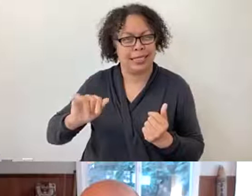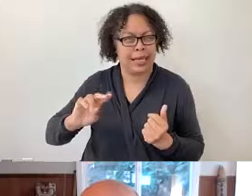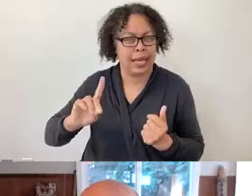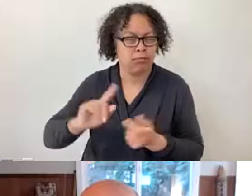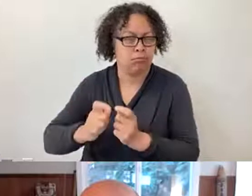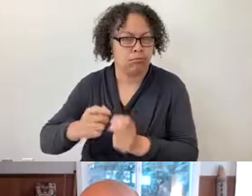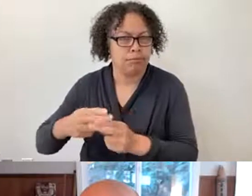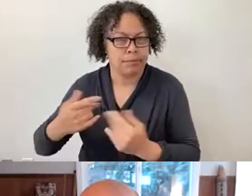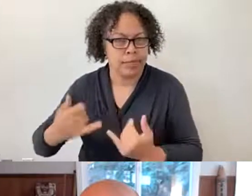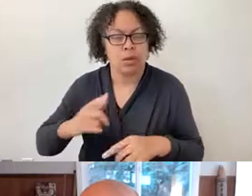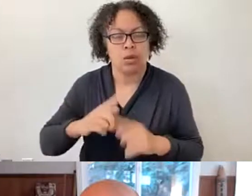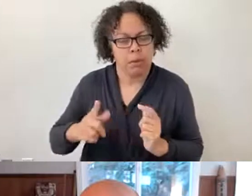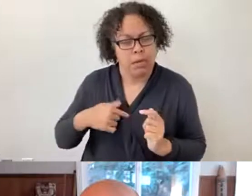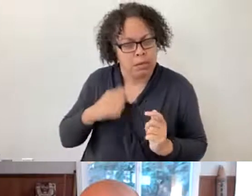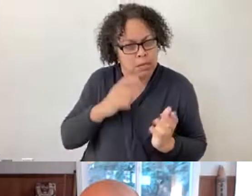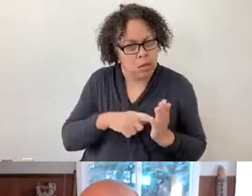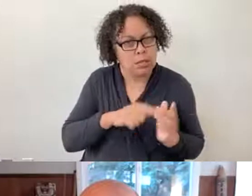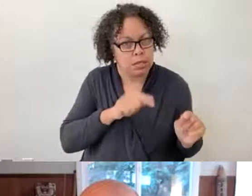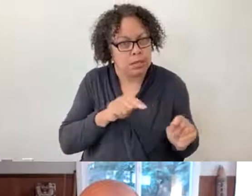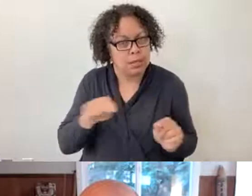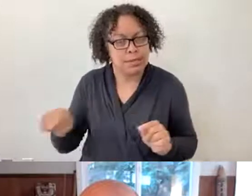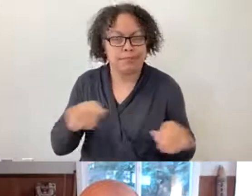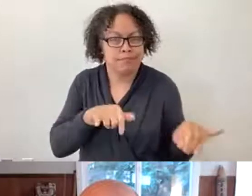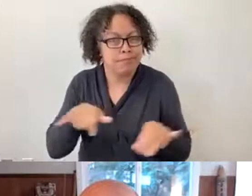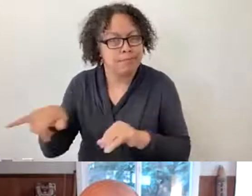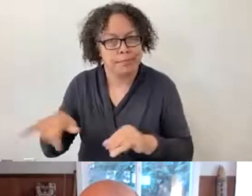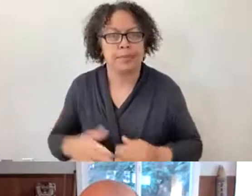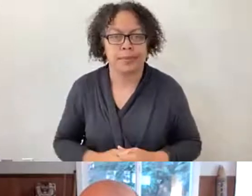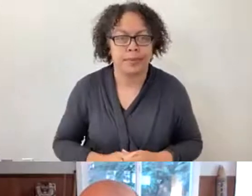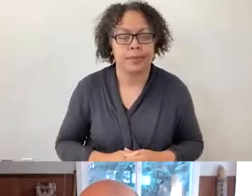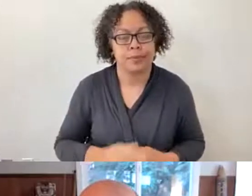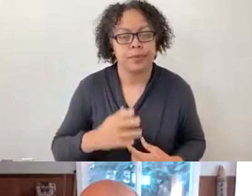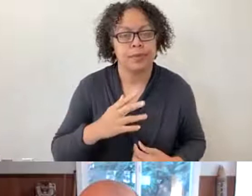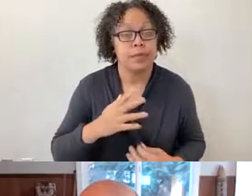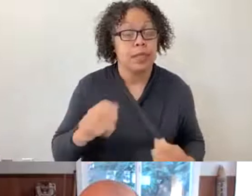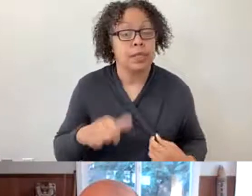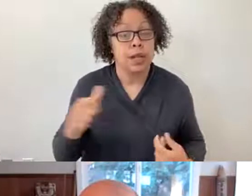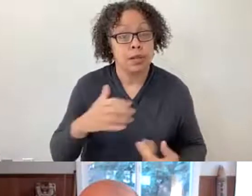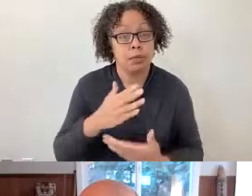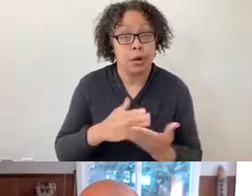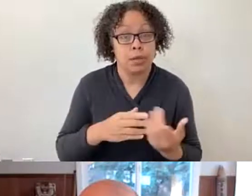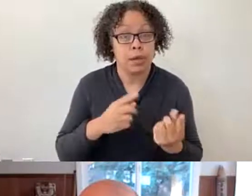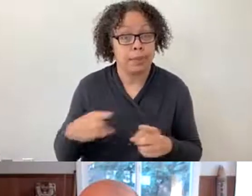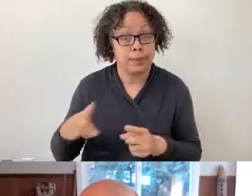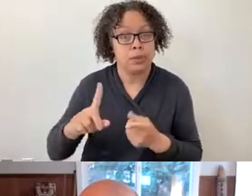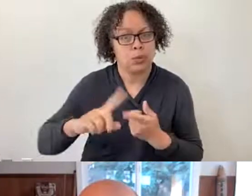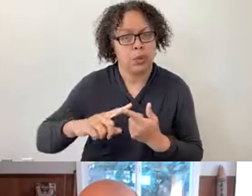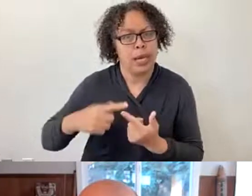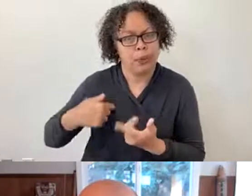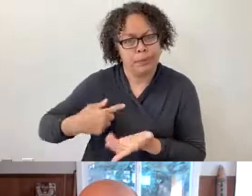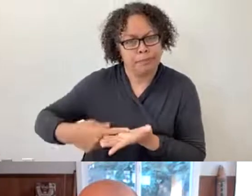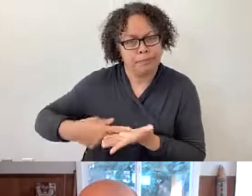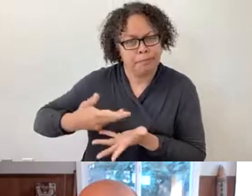really consistent a lot of these topics were. And the other thing that happened as I had these conversations